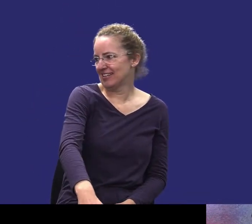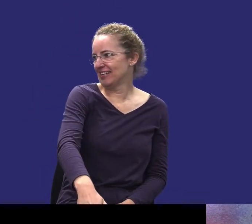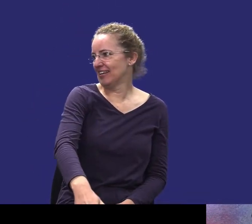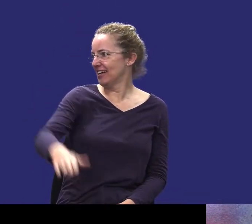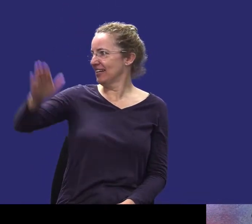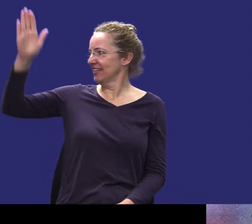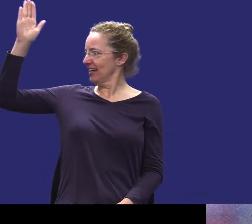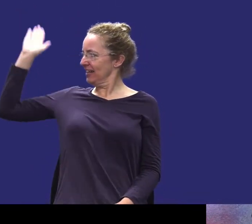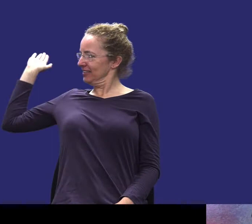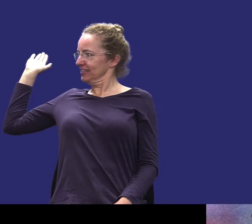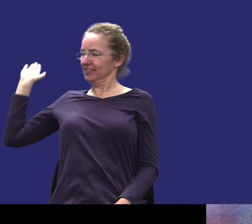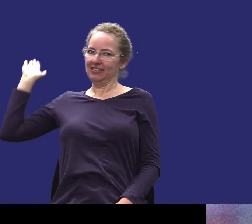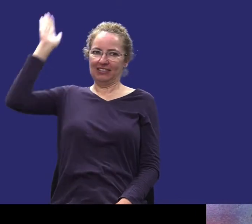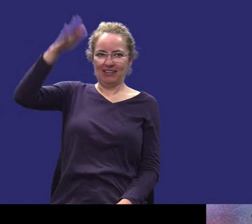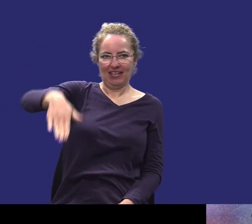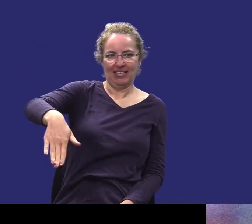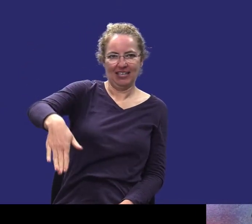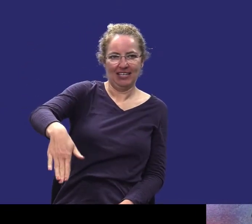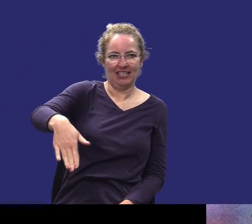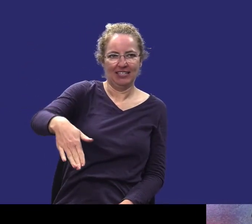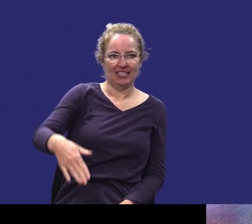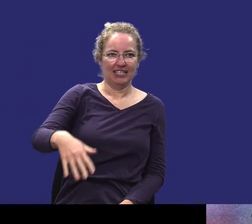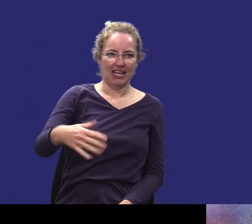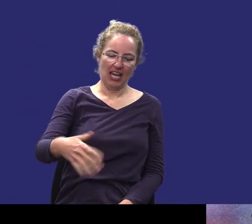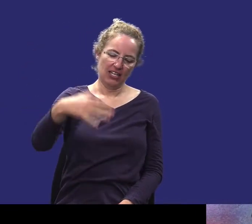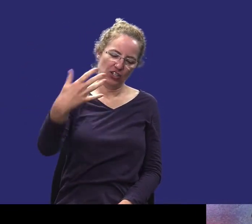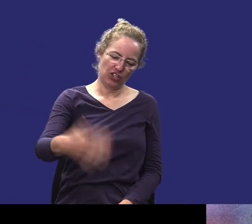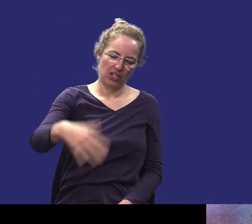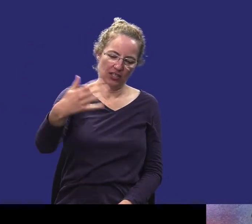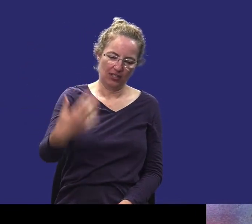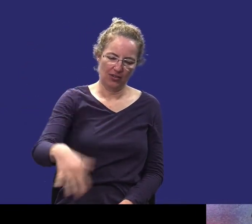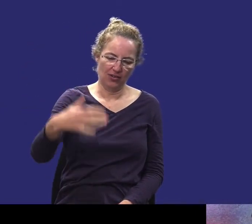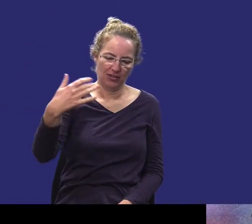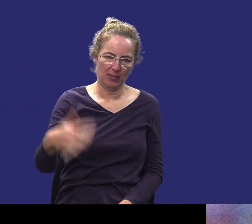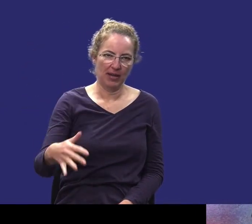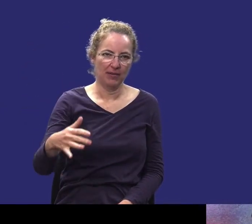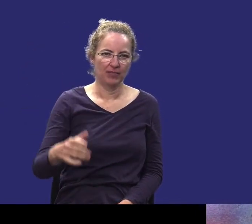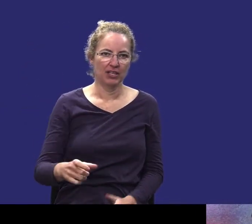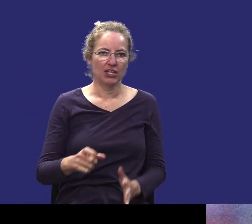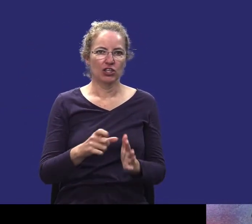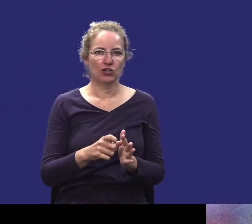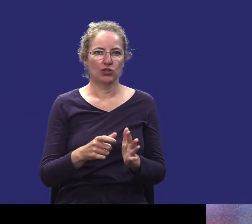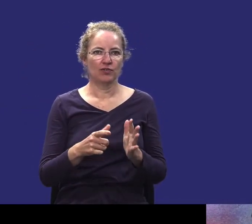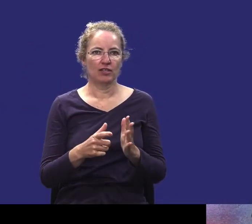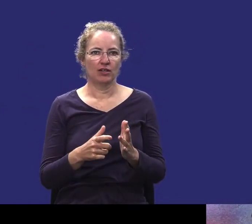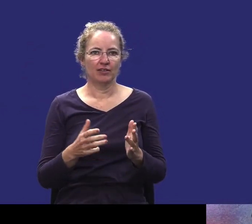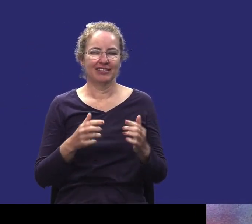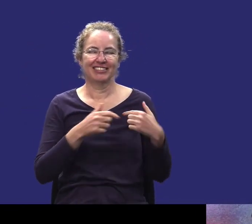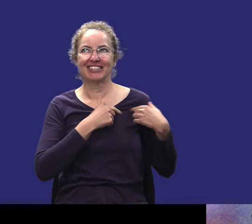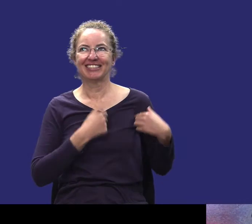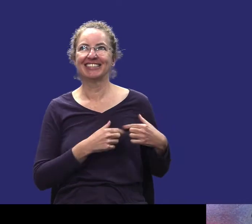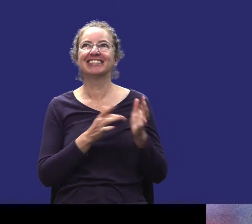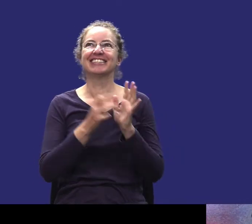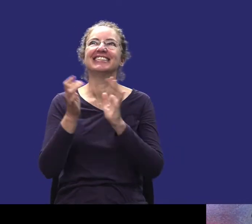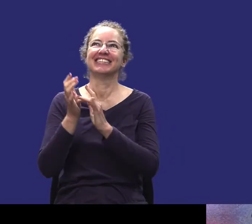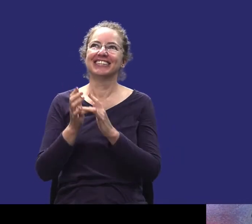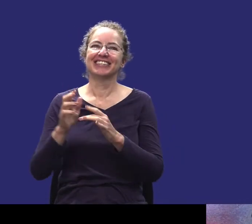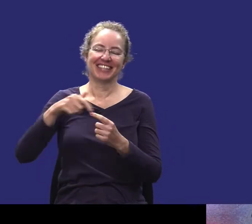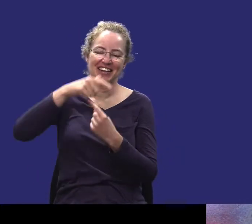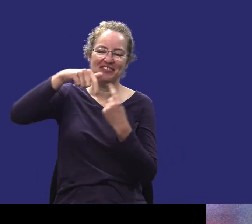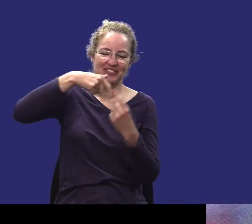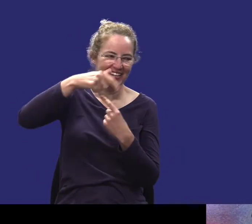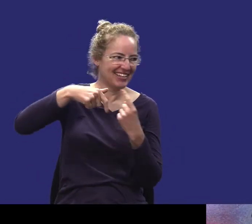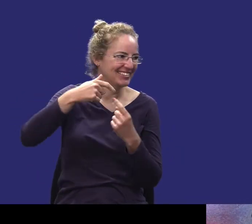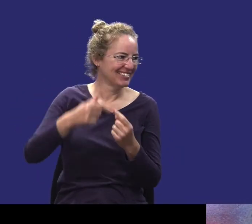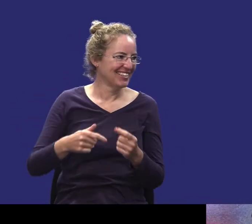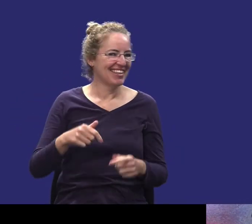your right hand out, you put your right hand in, and you shake it all about. You give your heart to Jesus, he will turn your